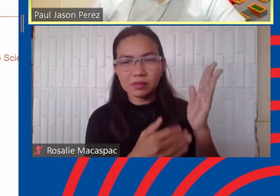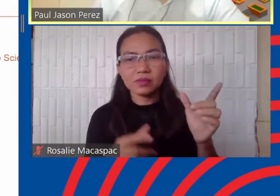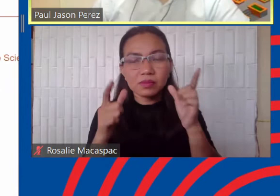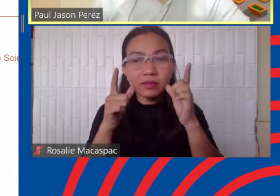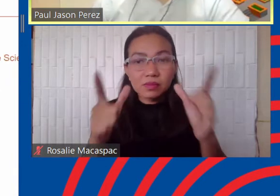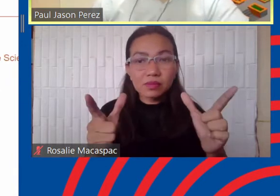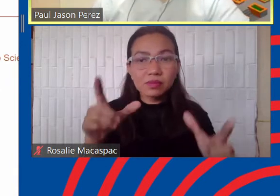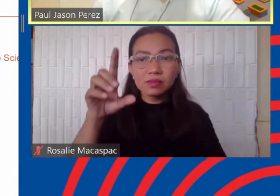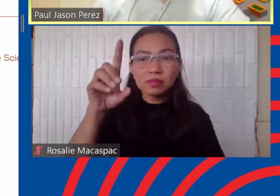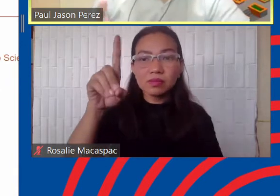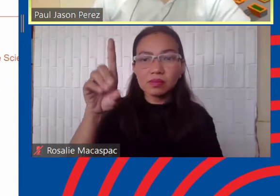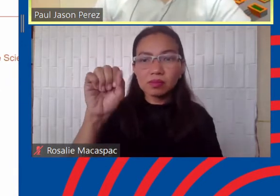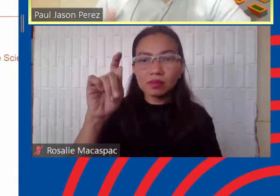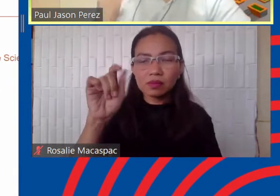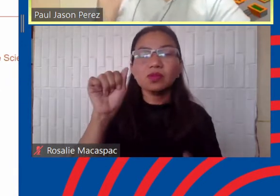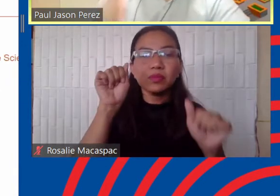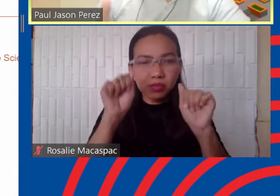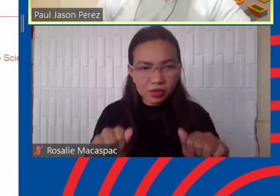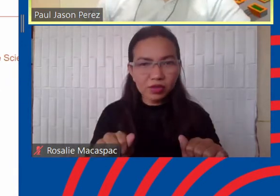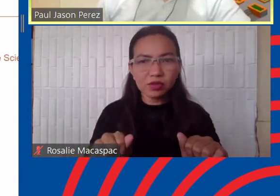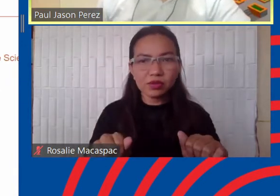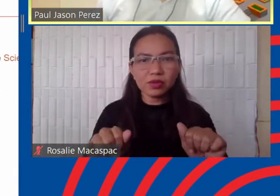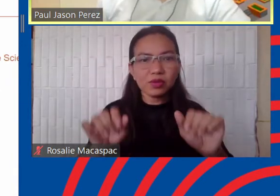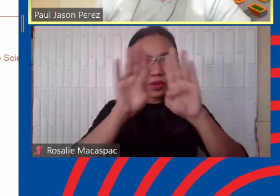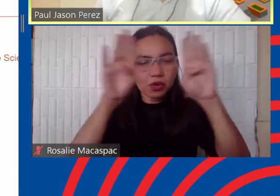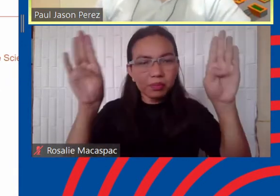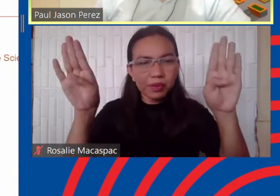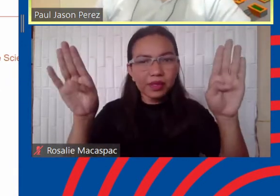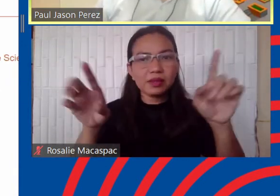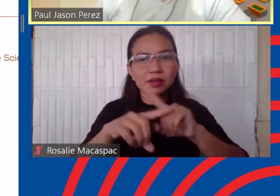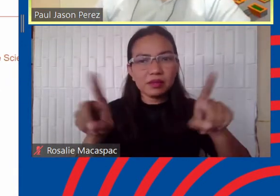data, you can visit these different